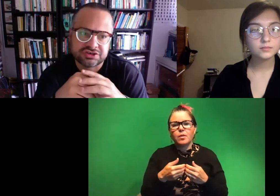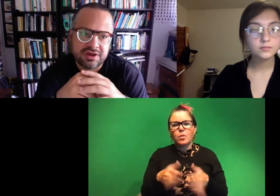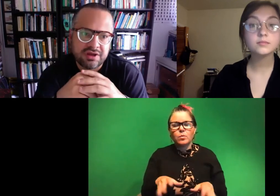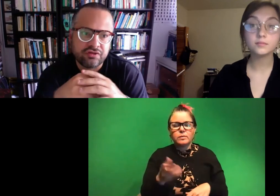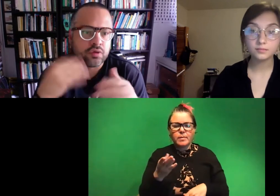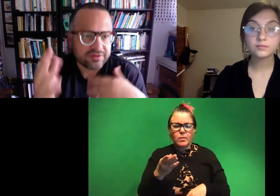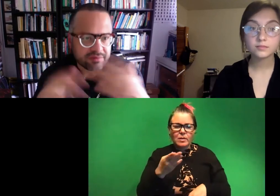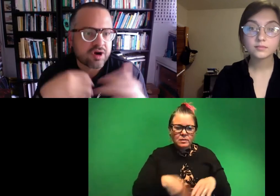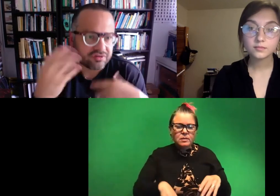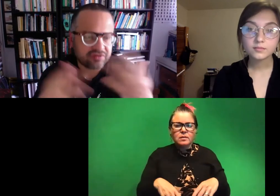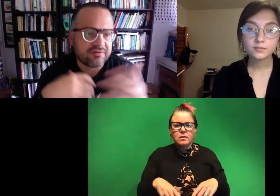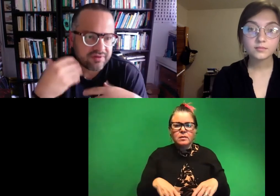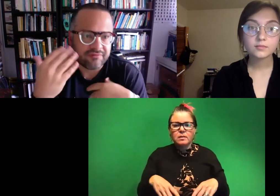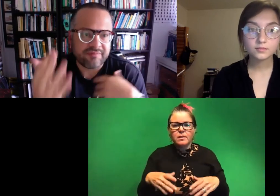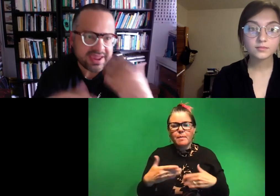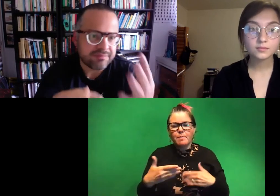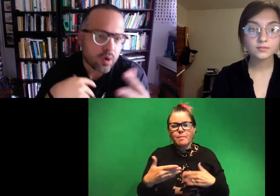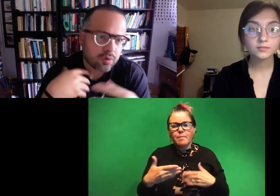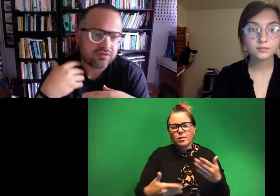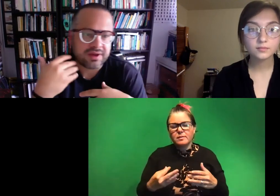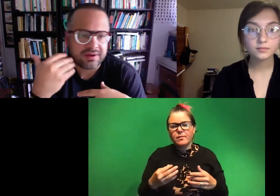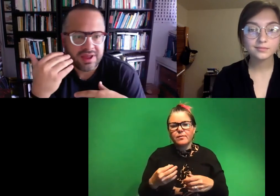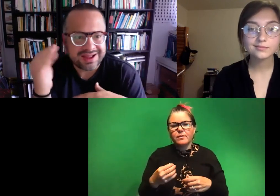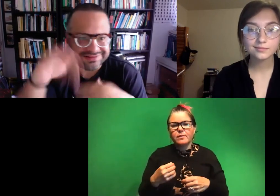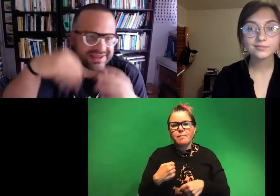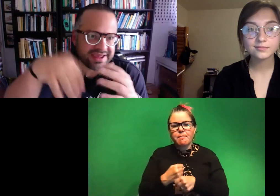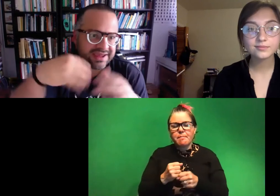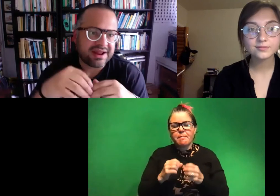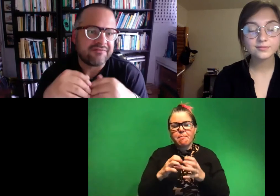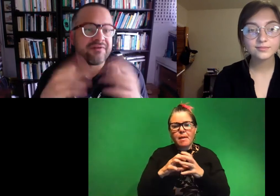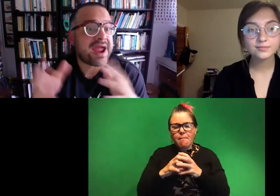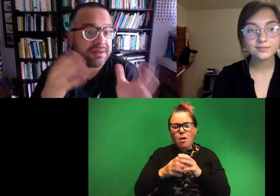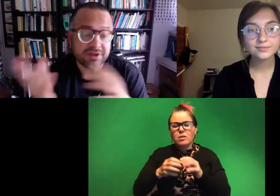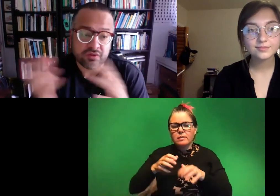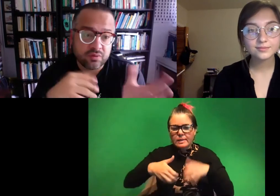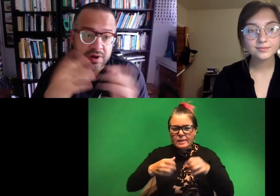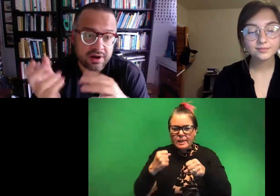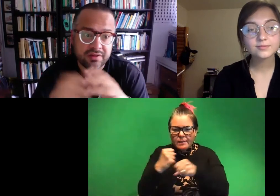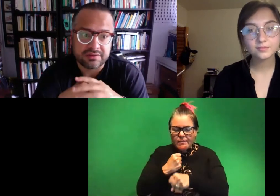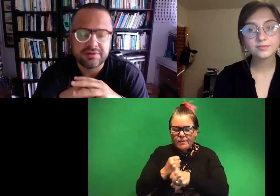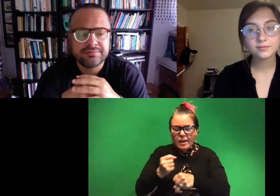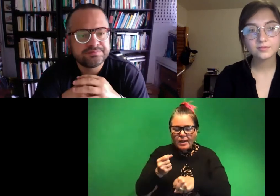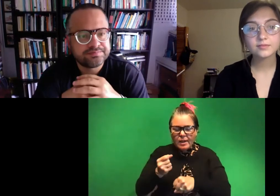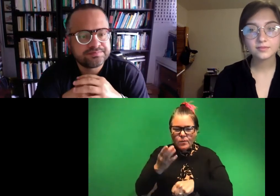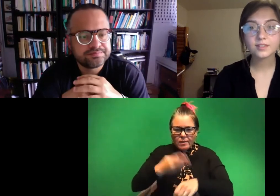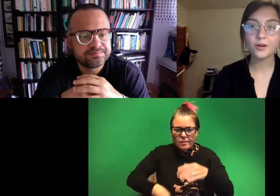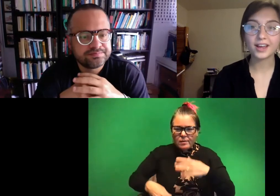structures during the process of making balls and digging and fighting between one another. No? Okay,